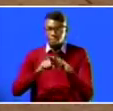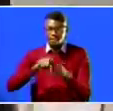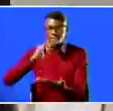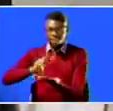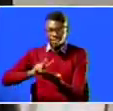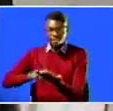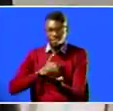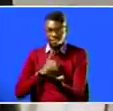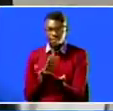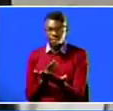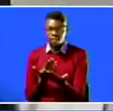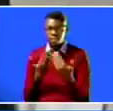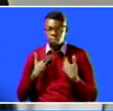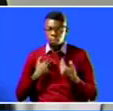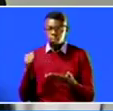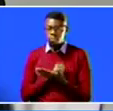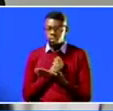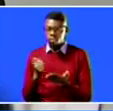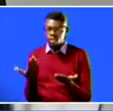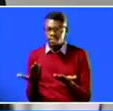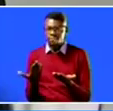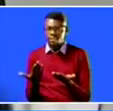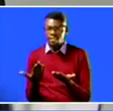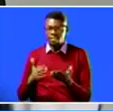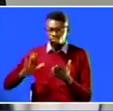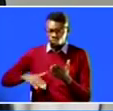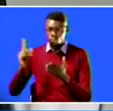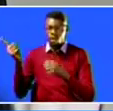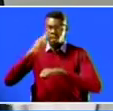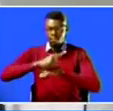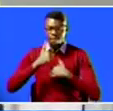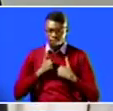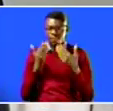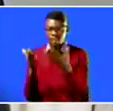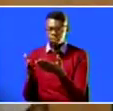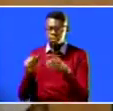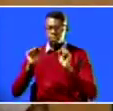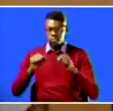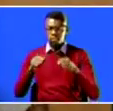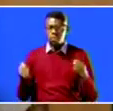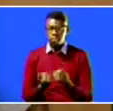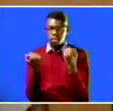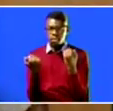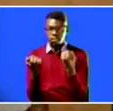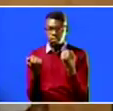issue. We've seen guys who get passports for in a day. Yeah, I mean, it can be done.